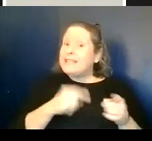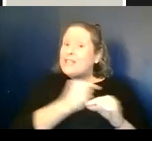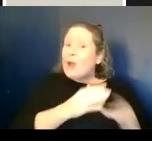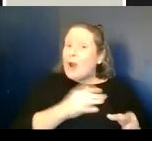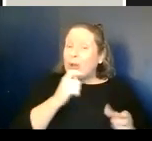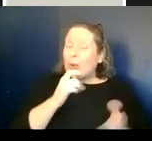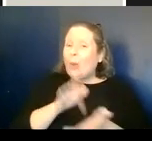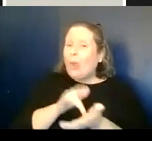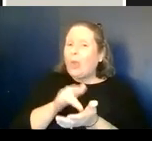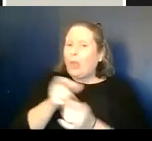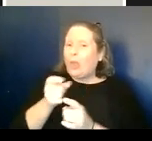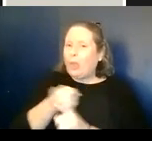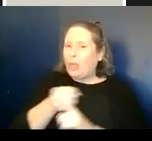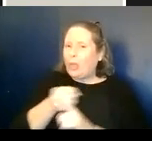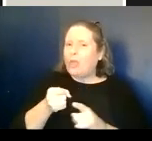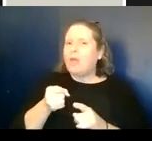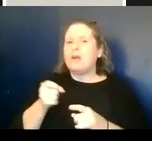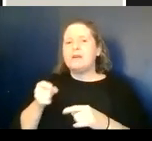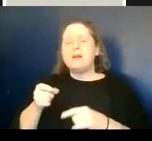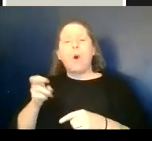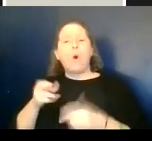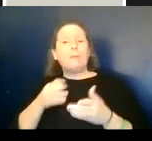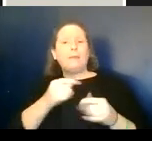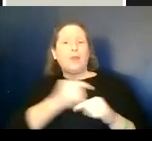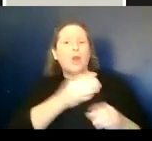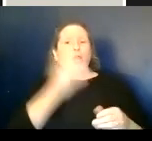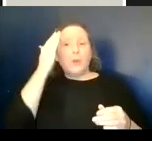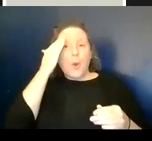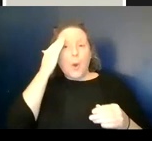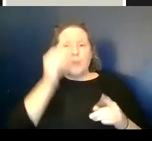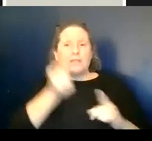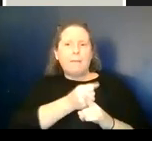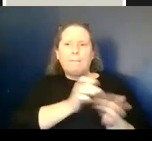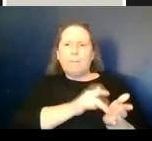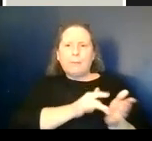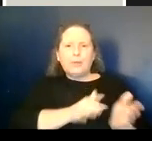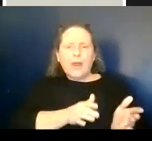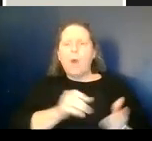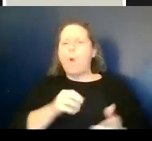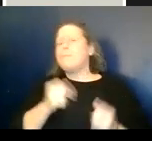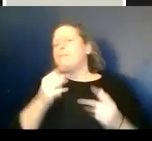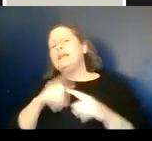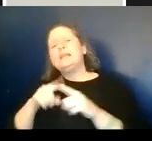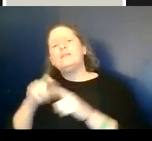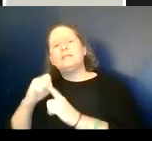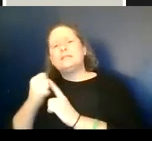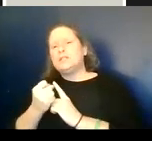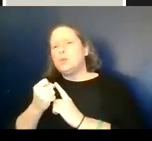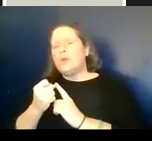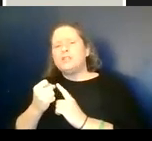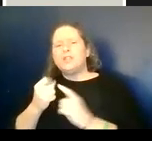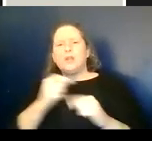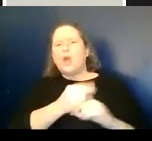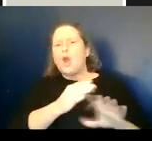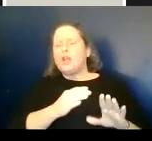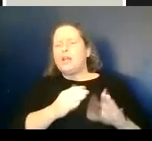right? Or maybe the guardian knows the perpetrator, although there's all kinds of situations where, the guardian may